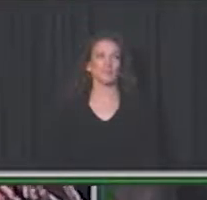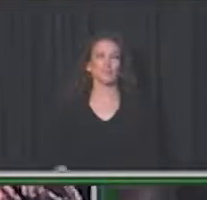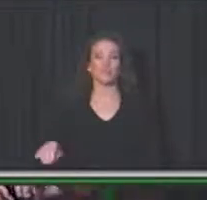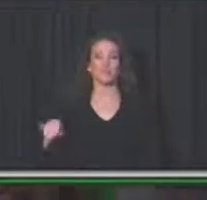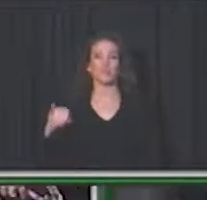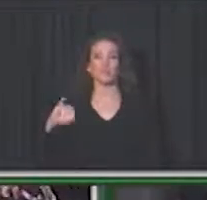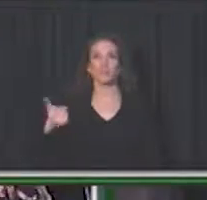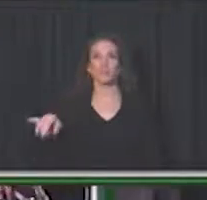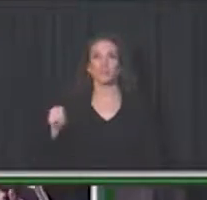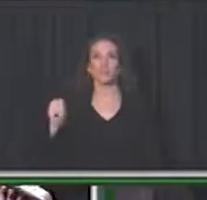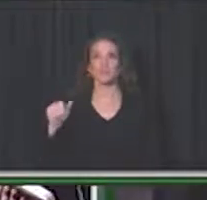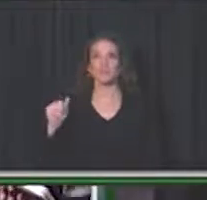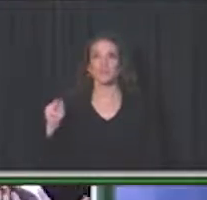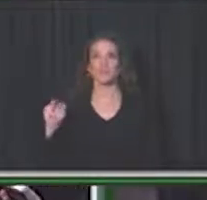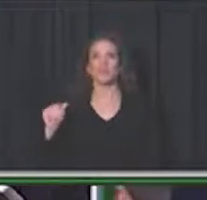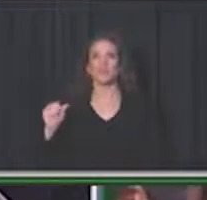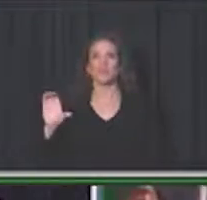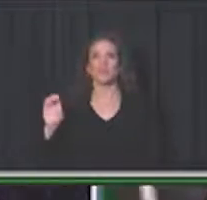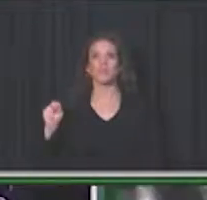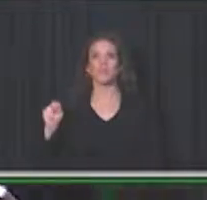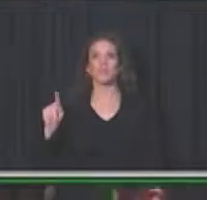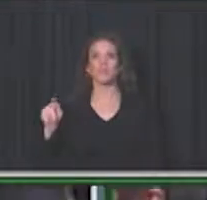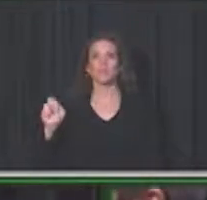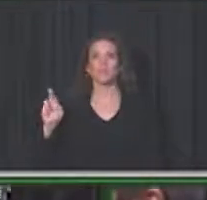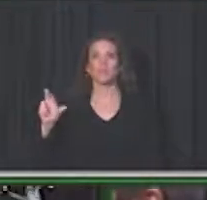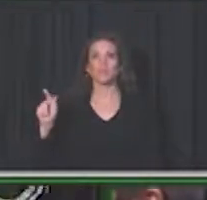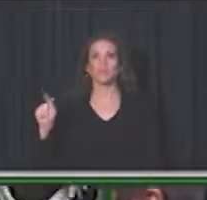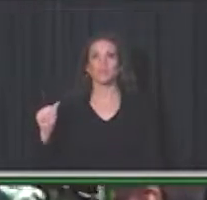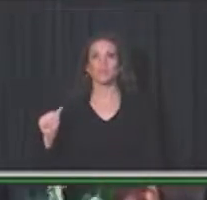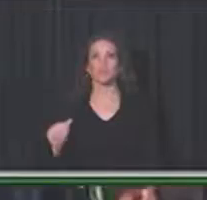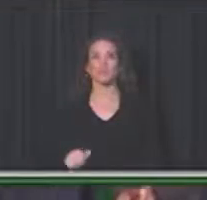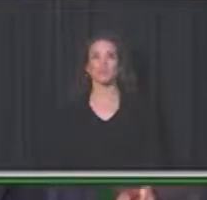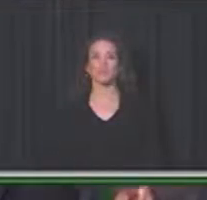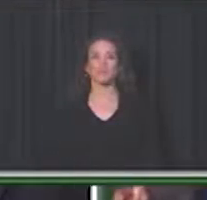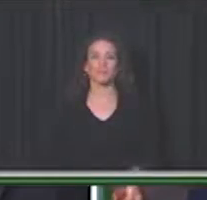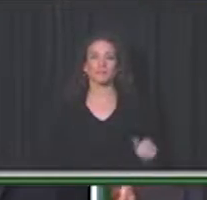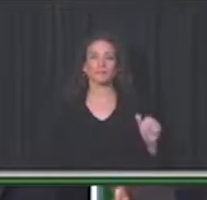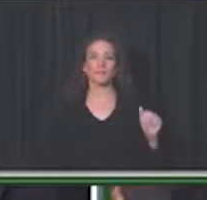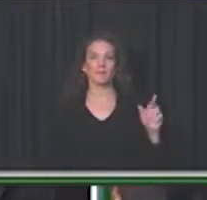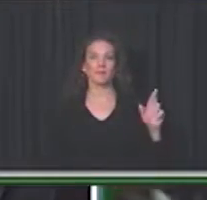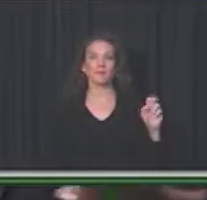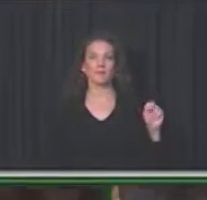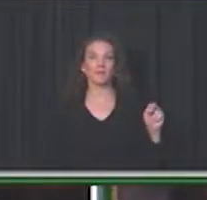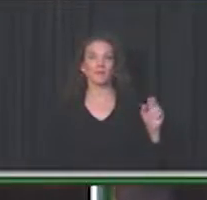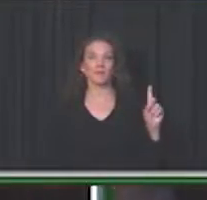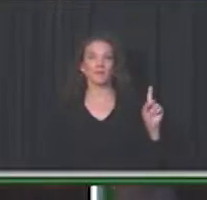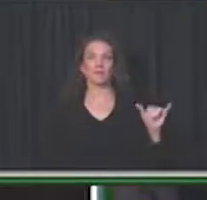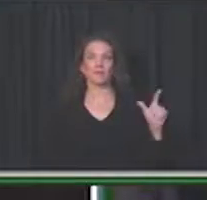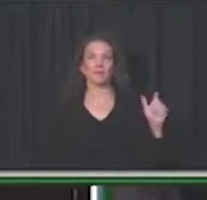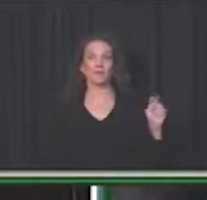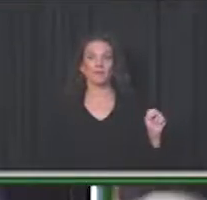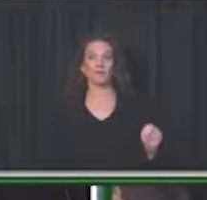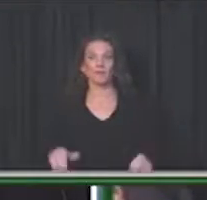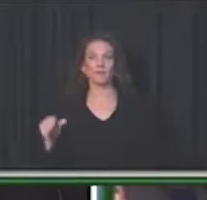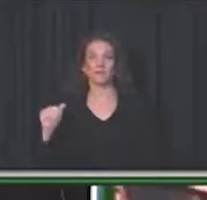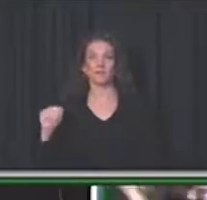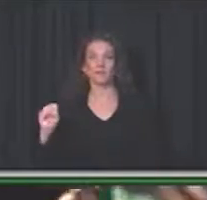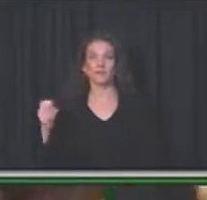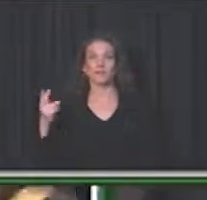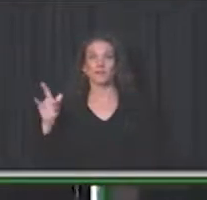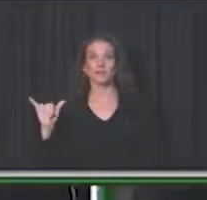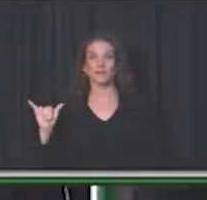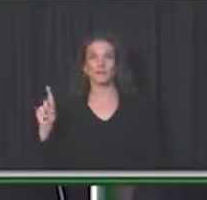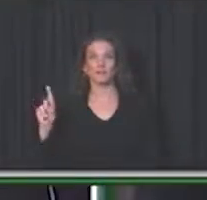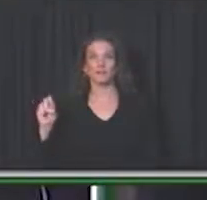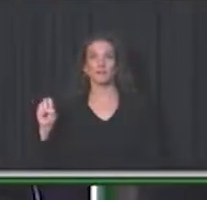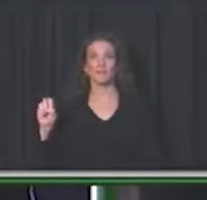Joanna Comperda. Aaron Deep Hardcore Dillon. Ashley Laboro.